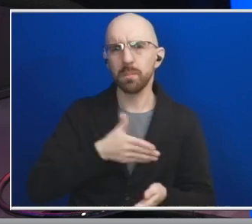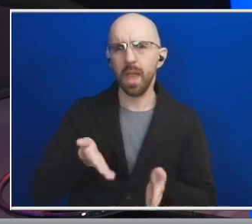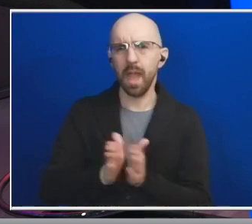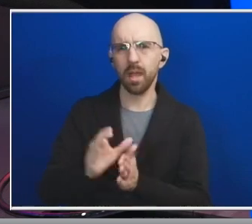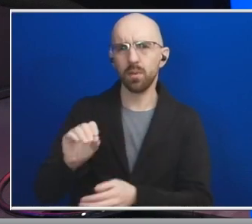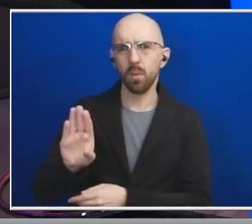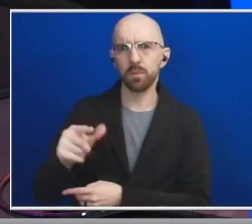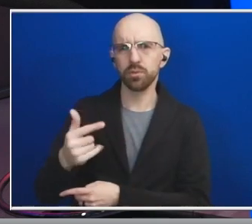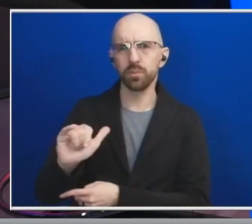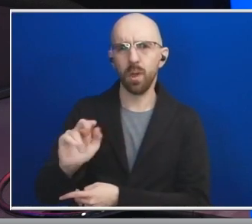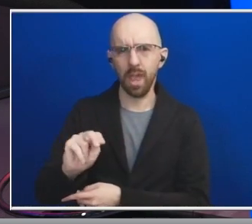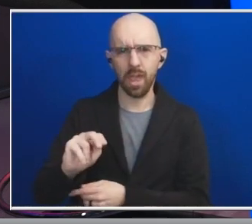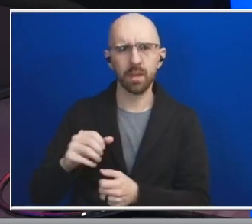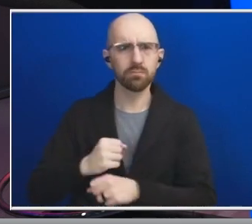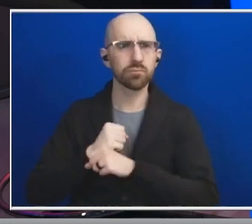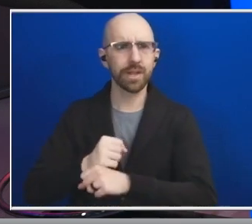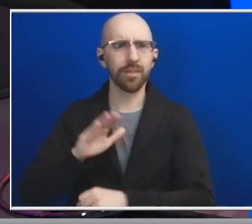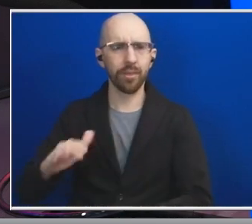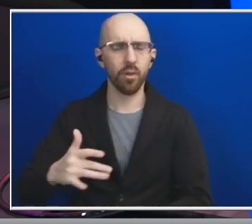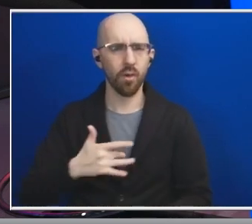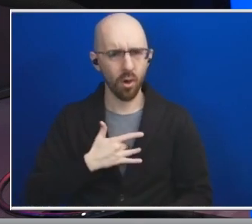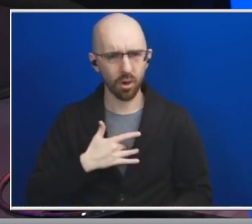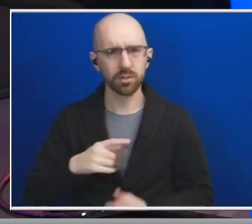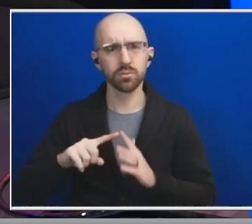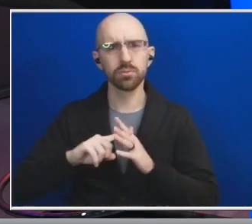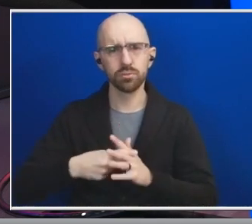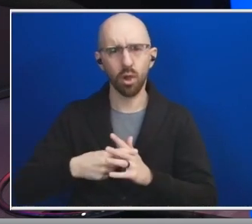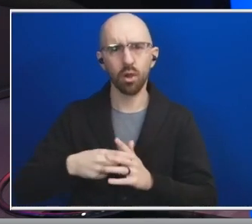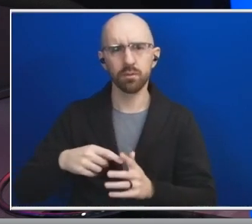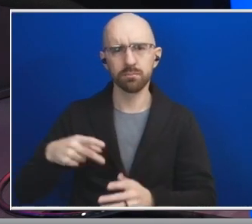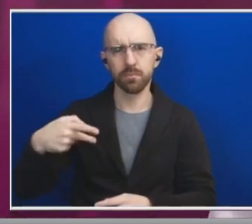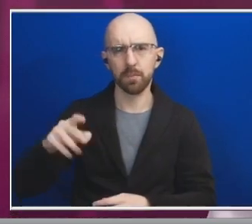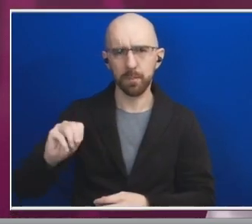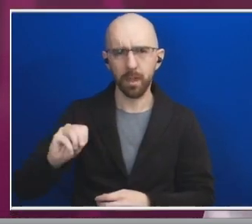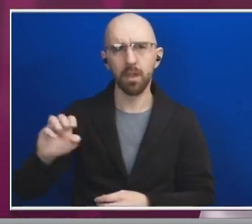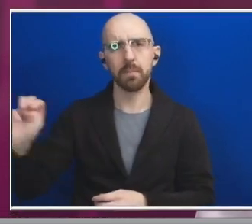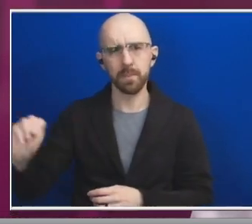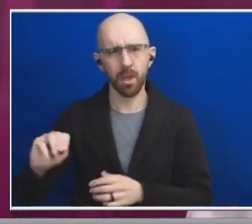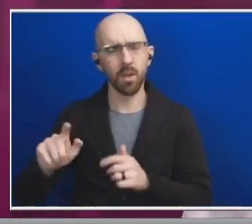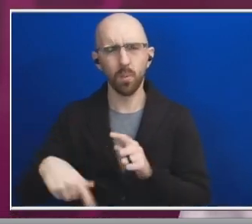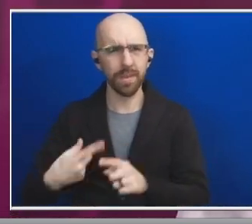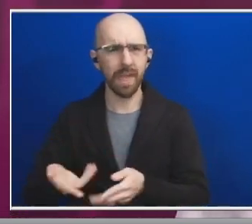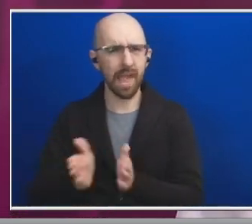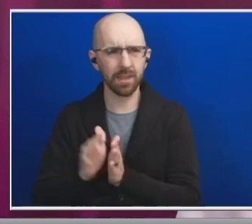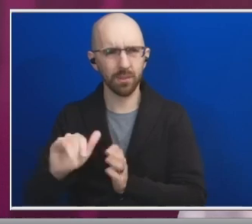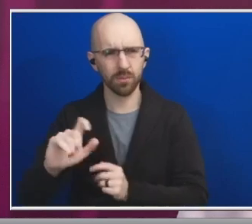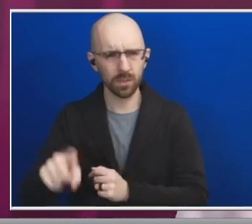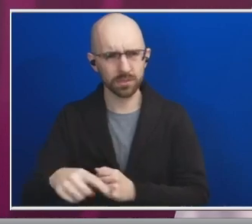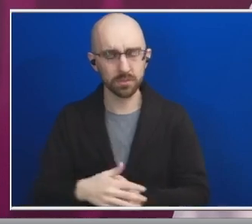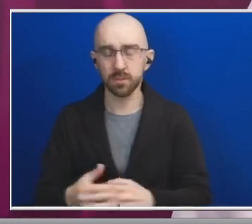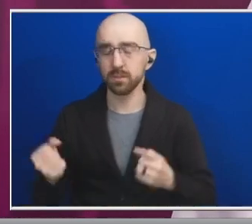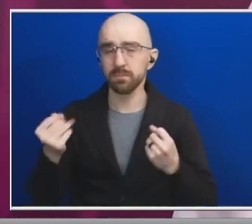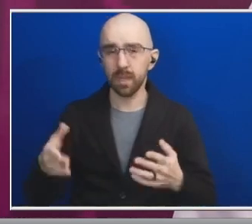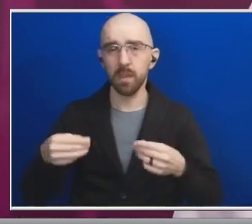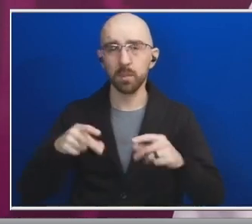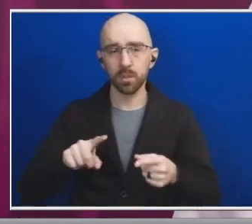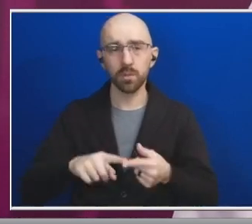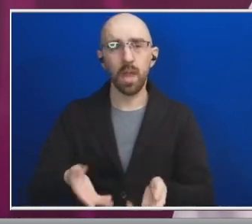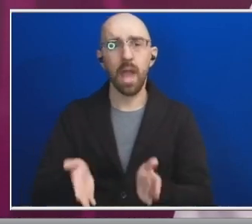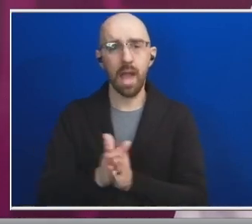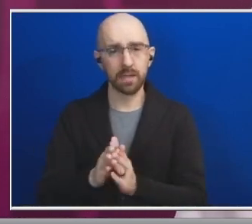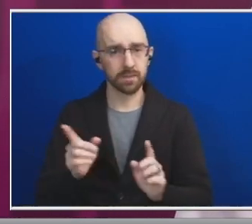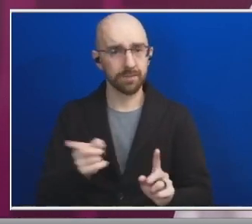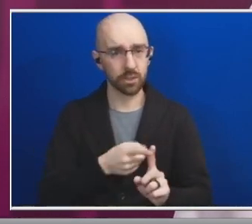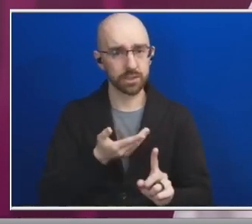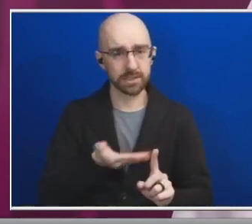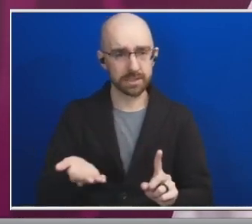to protecting their hearts, and when should they ask those questions? Well, I think there's lots of different opportunities to ask the questions. The first of which I think we talked a little bit on is that